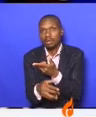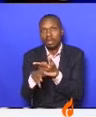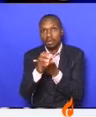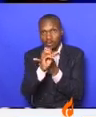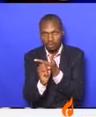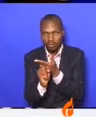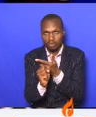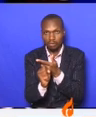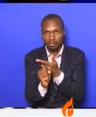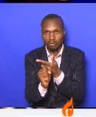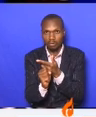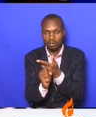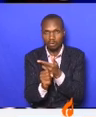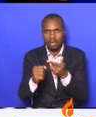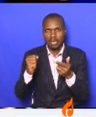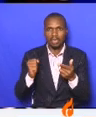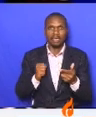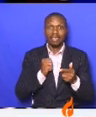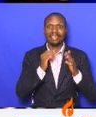So,